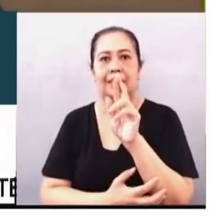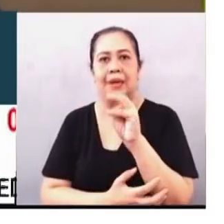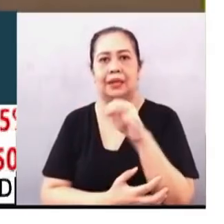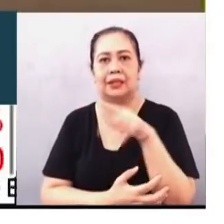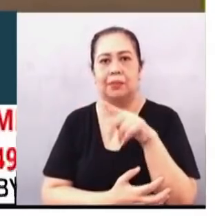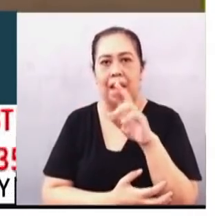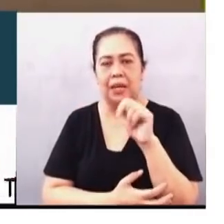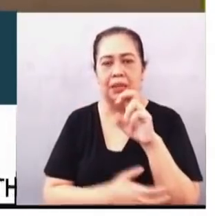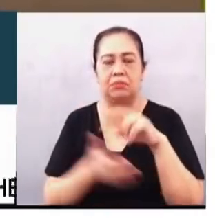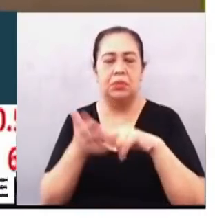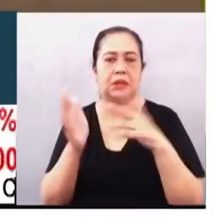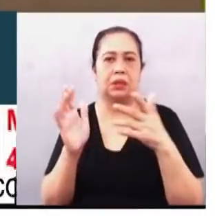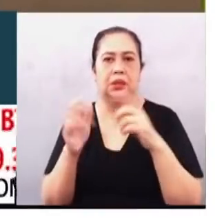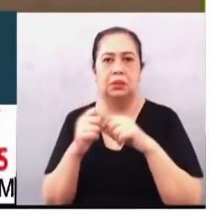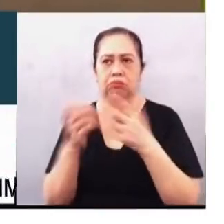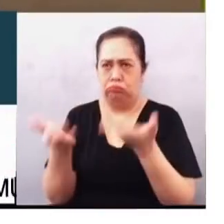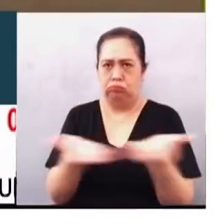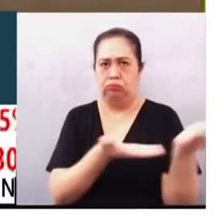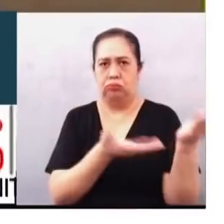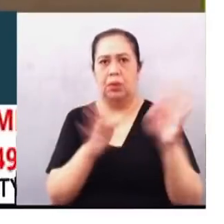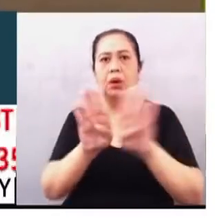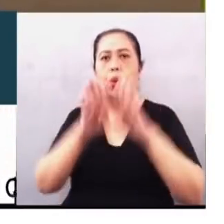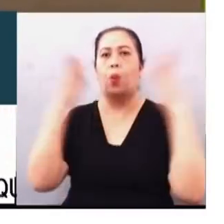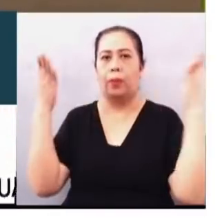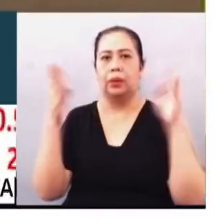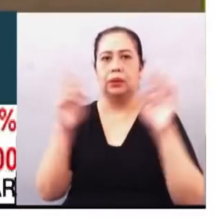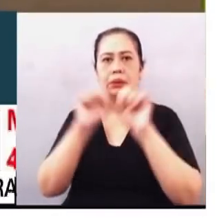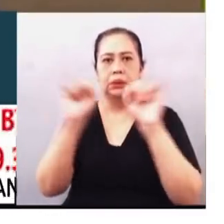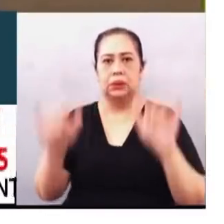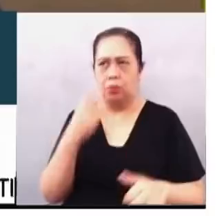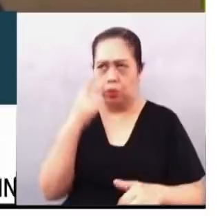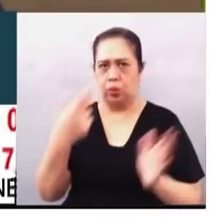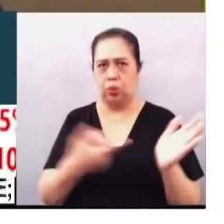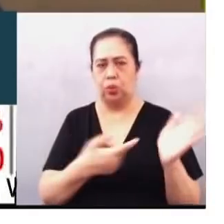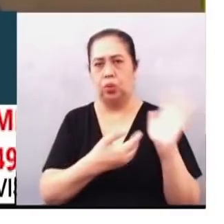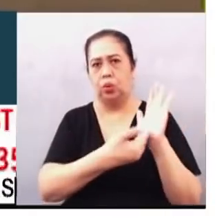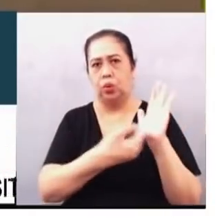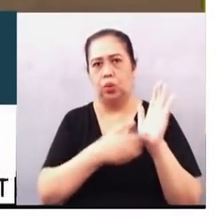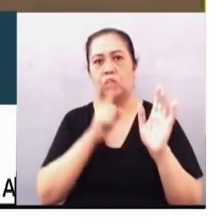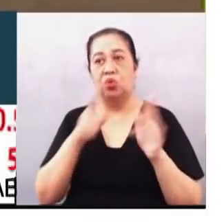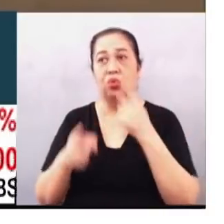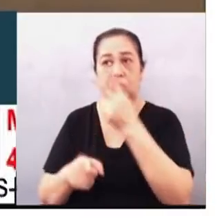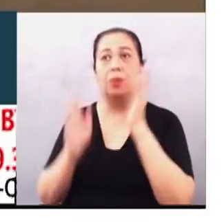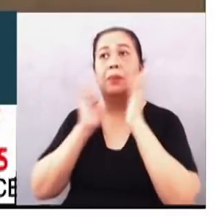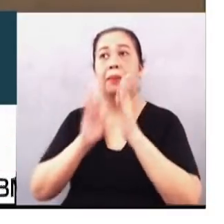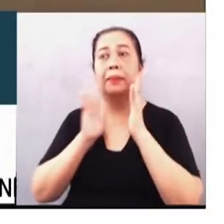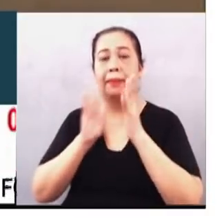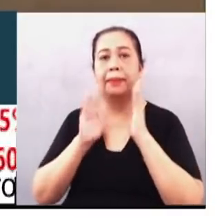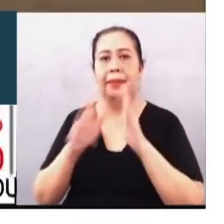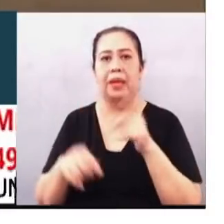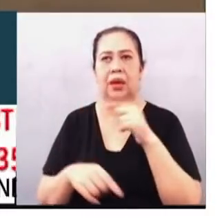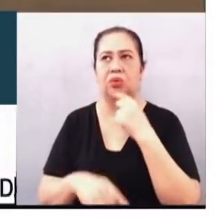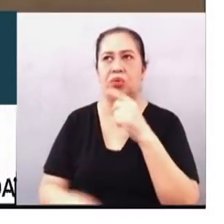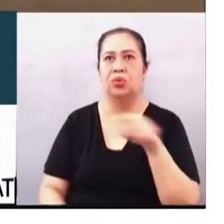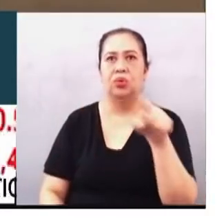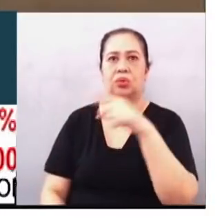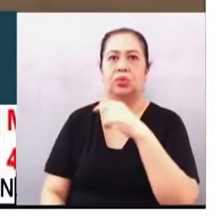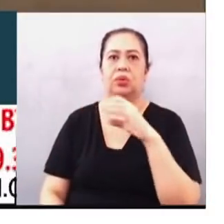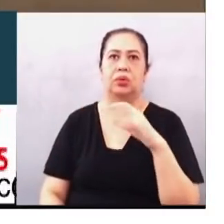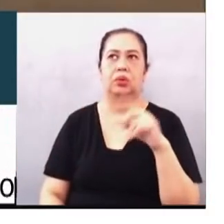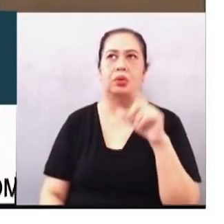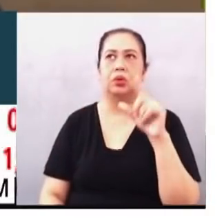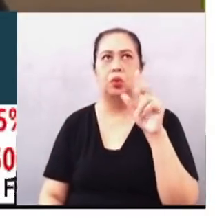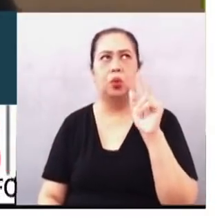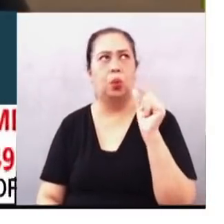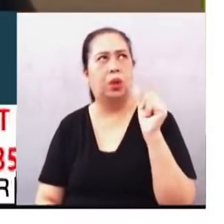tell them, go ahead, you investigate para malaman ninyo. Makita nyo katotohanan at mapapahiya kayo. Yung kiniklaim ninyo na